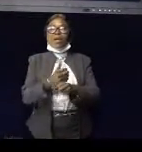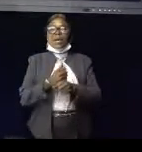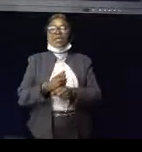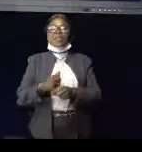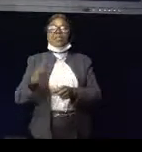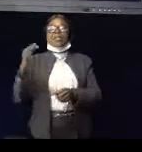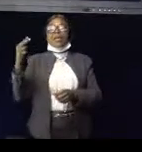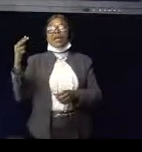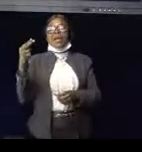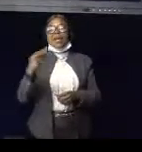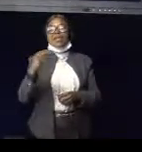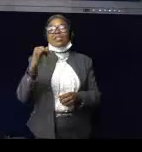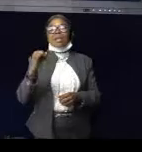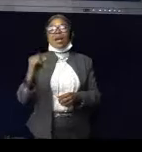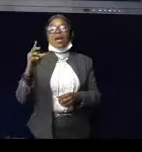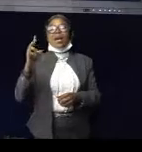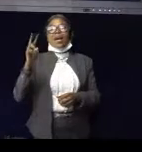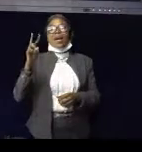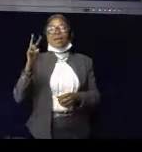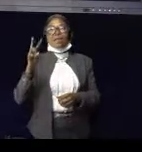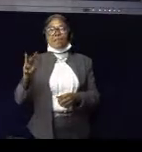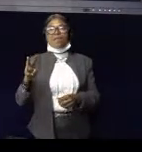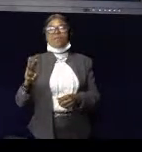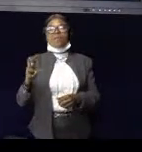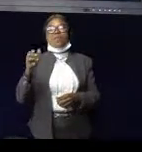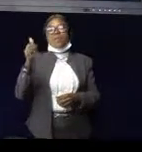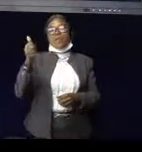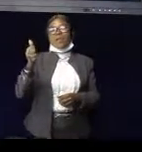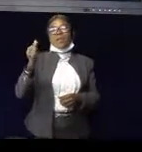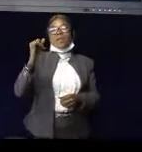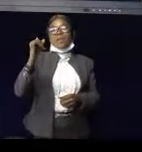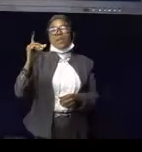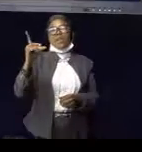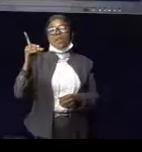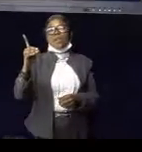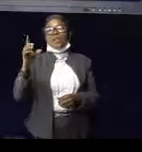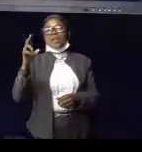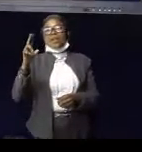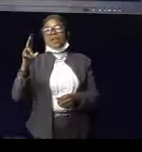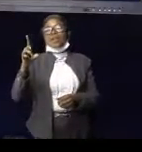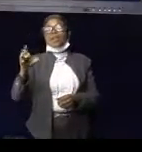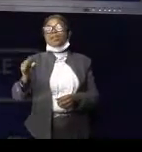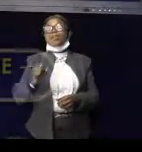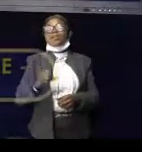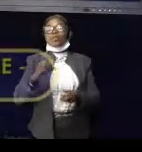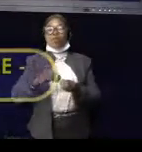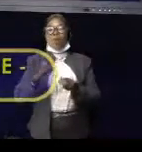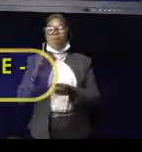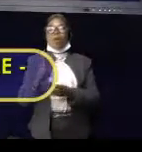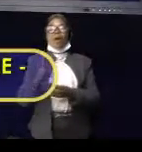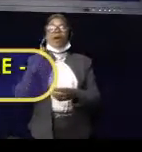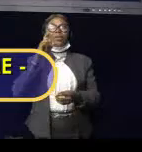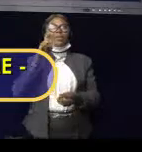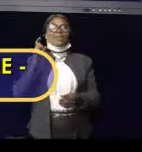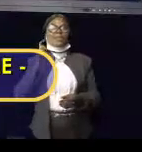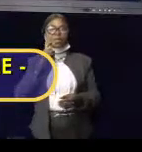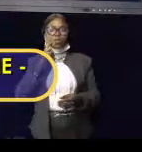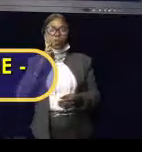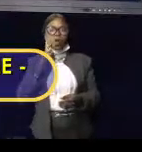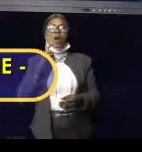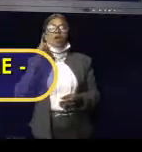contracting HIV/AIDS. That means what are the ways through which one can contract HIV/AIDS?